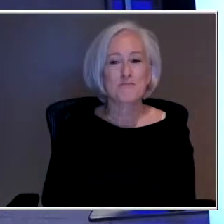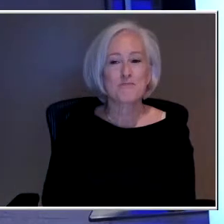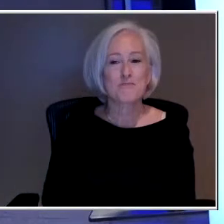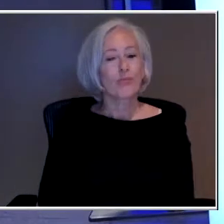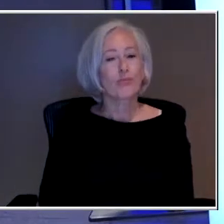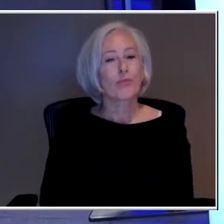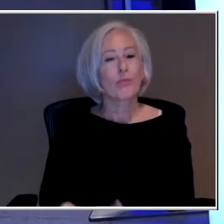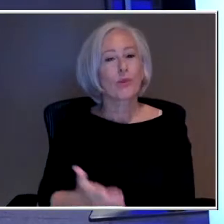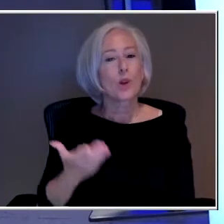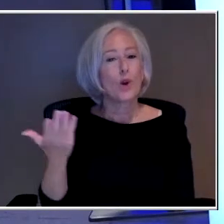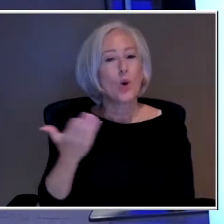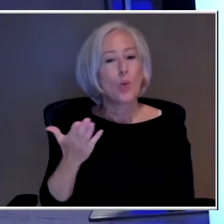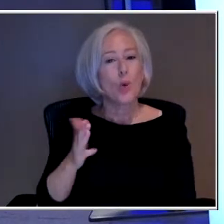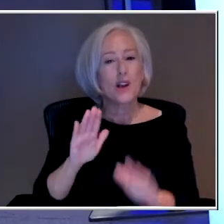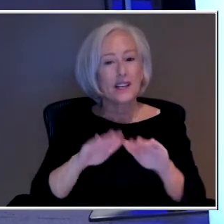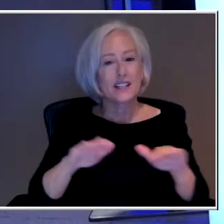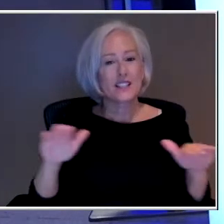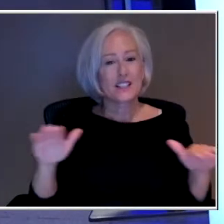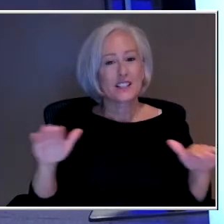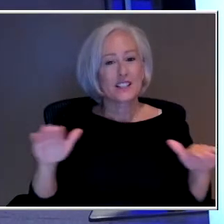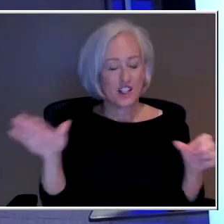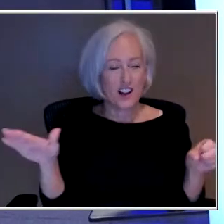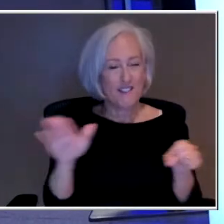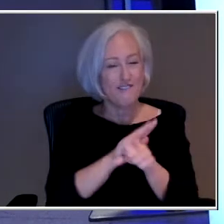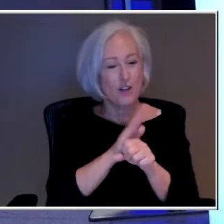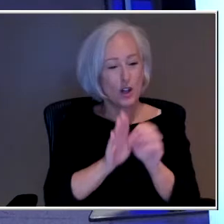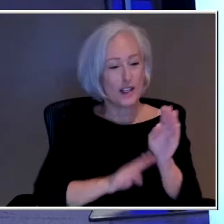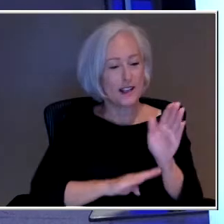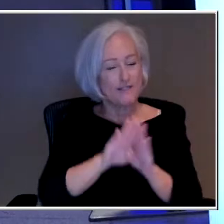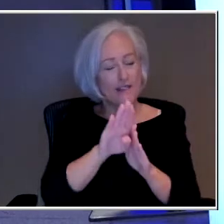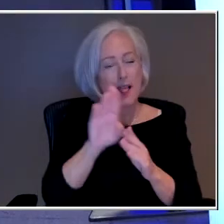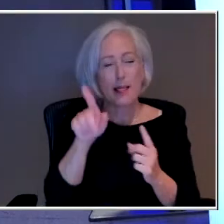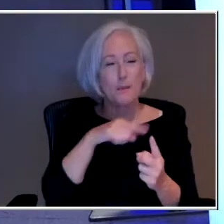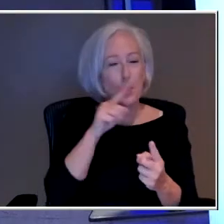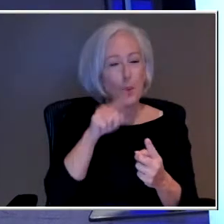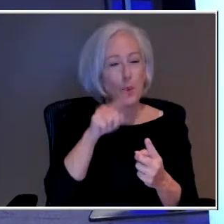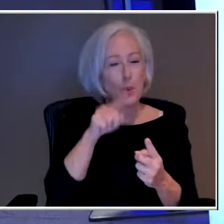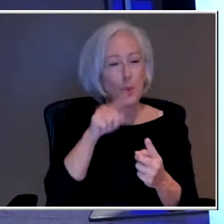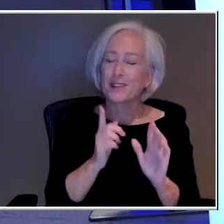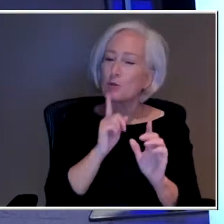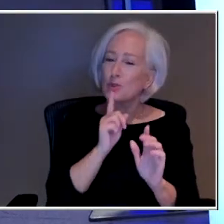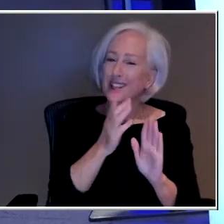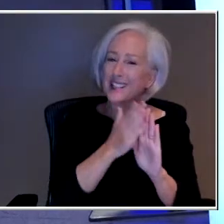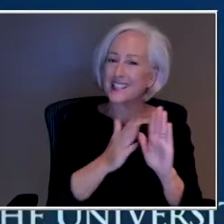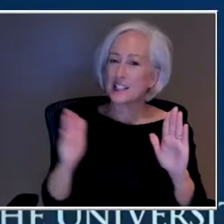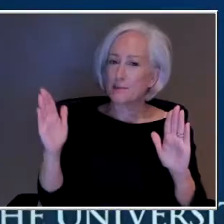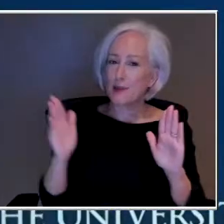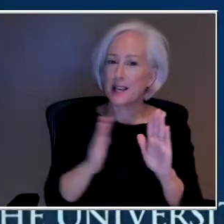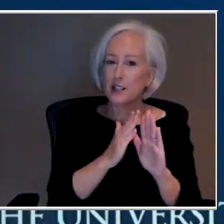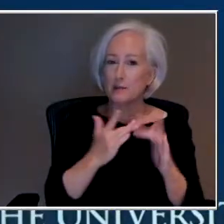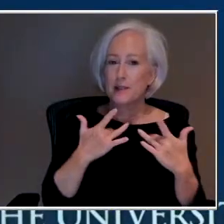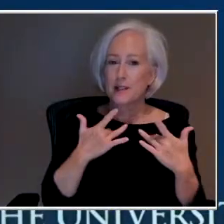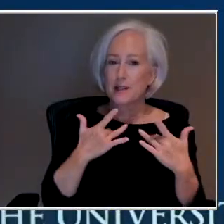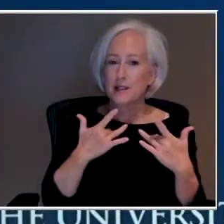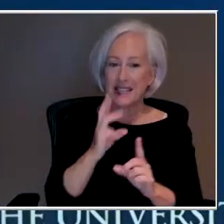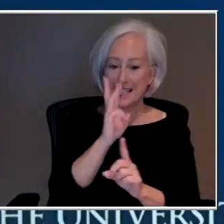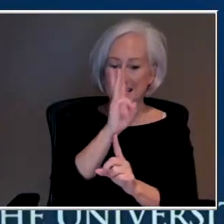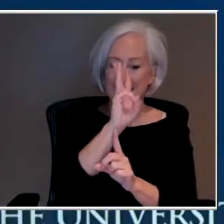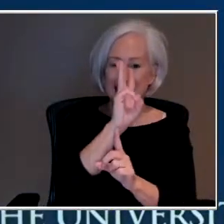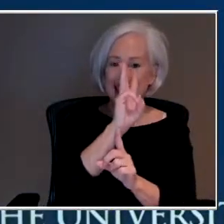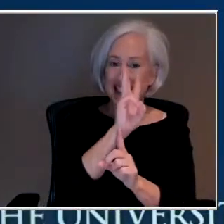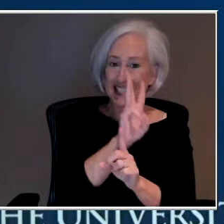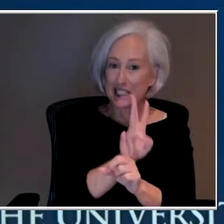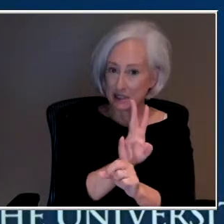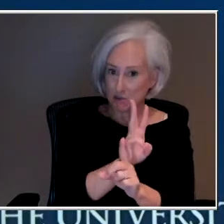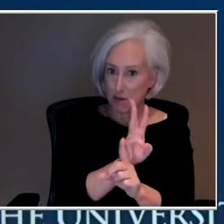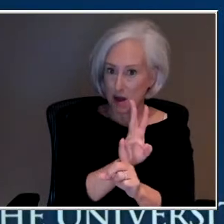vision fully developed? Again, it's kind of a spectrum. Usually by 6 months, most children have developed appropriate vision